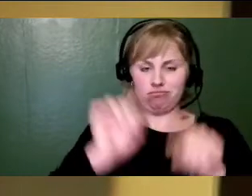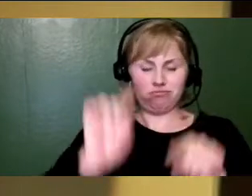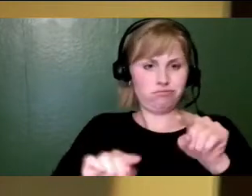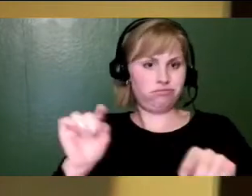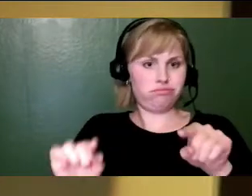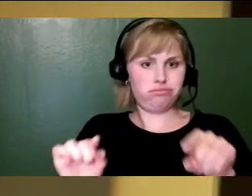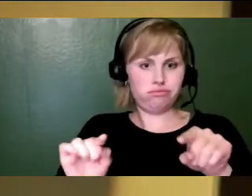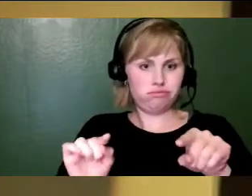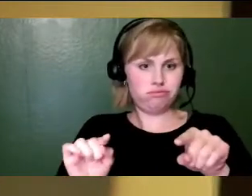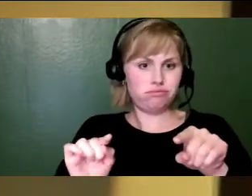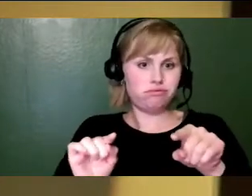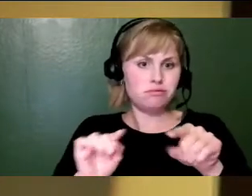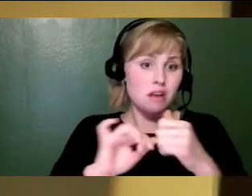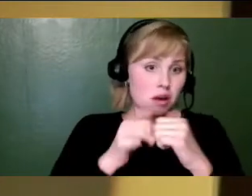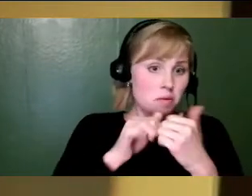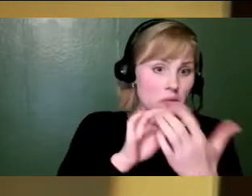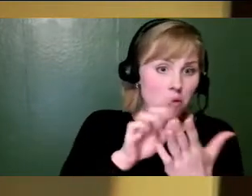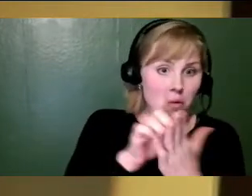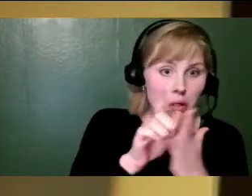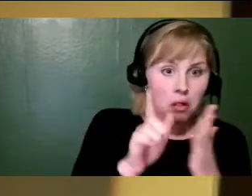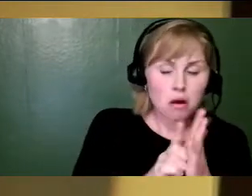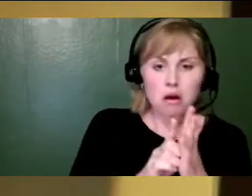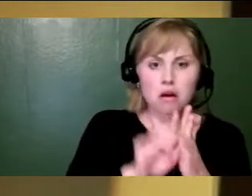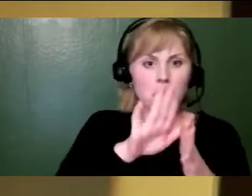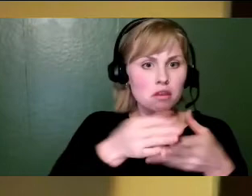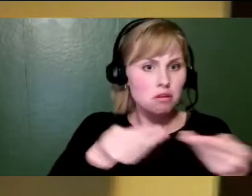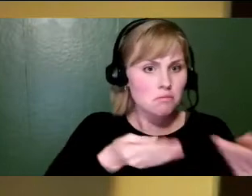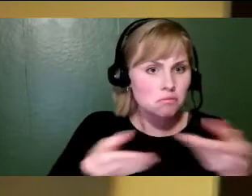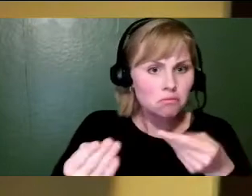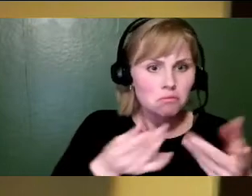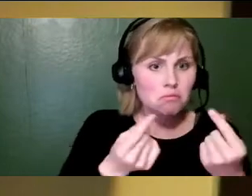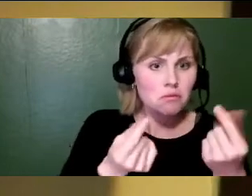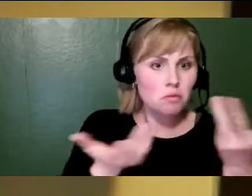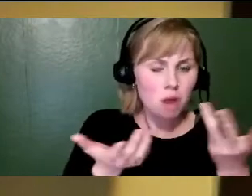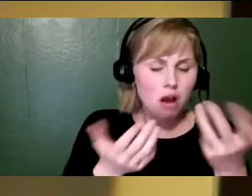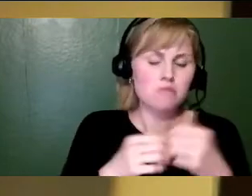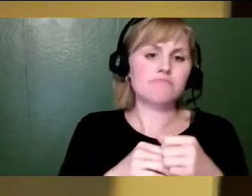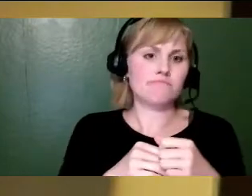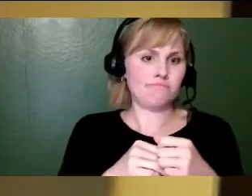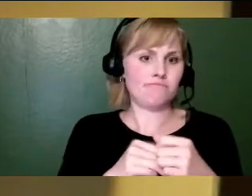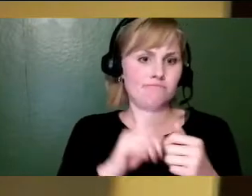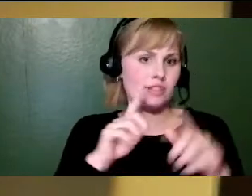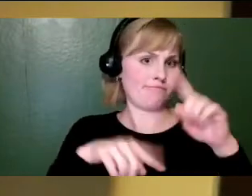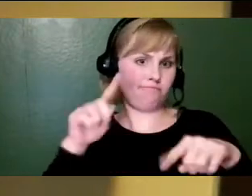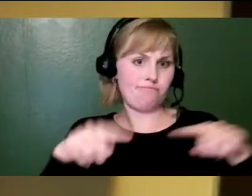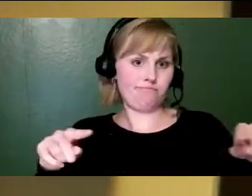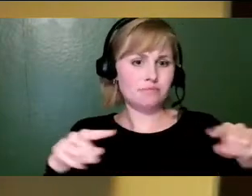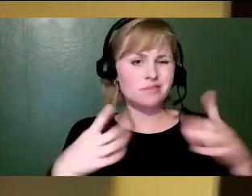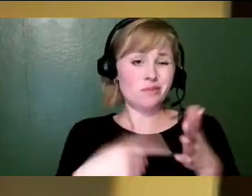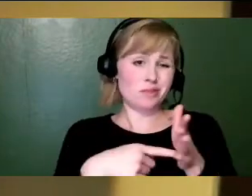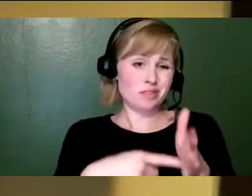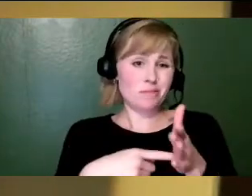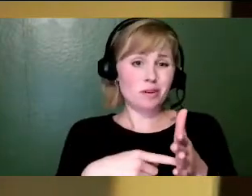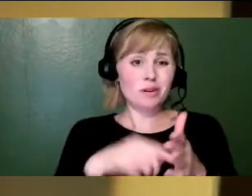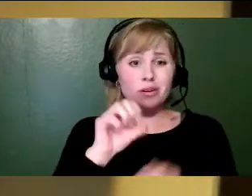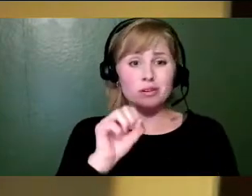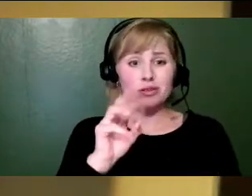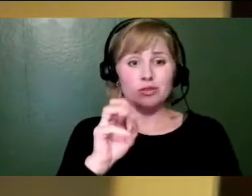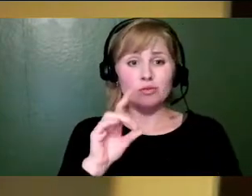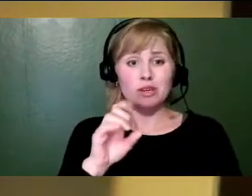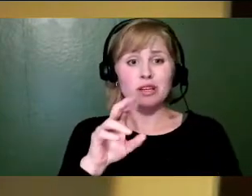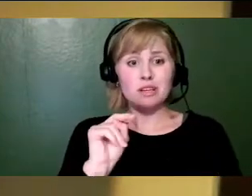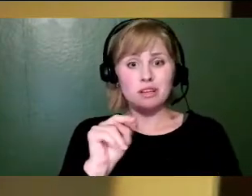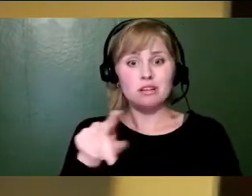law. For example, Sweden is known as a major arbitration center, and the Stockholm Chamber of Commerce has